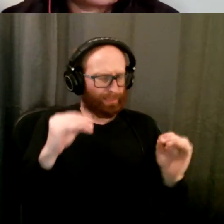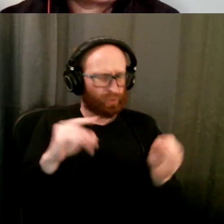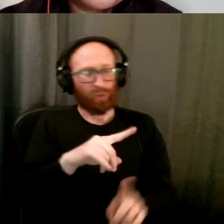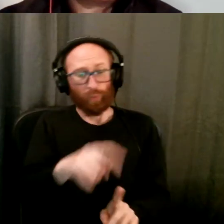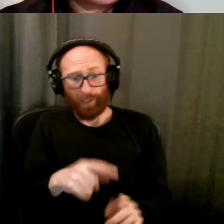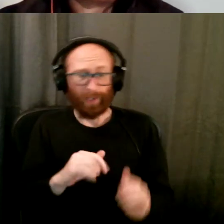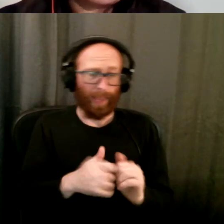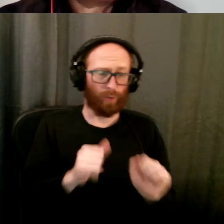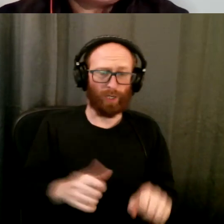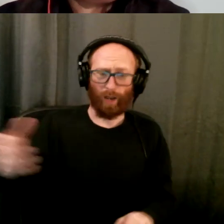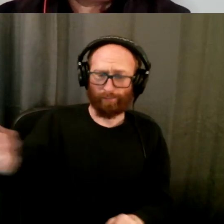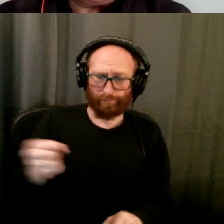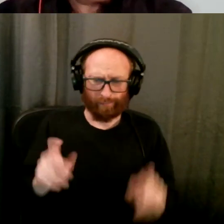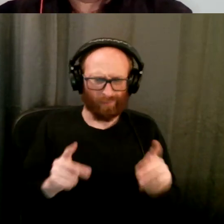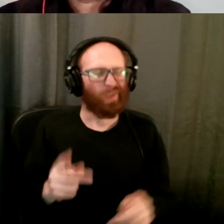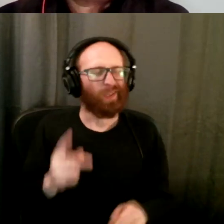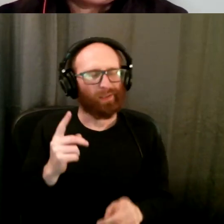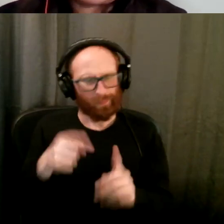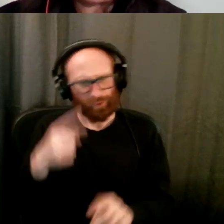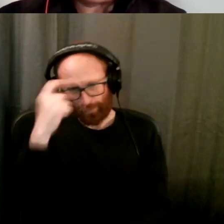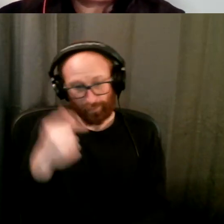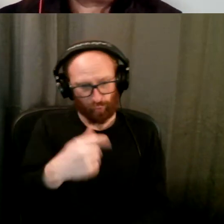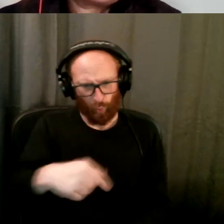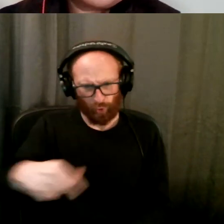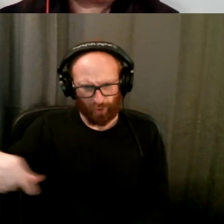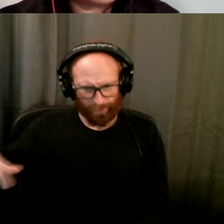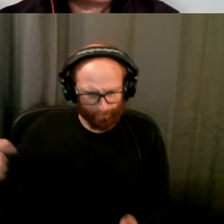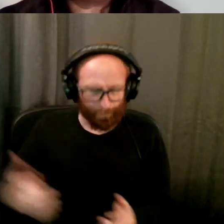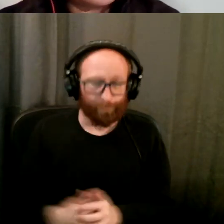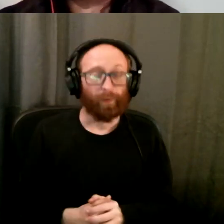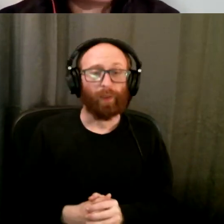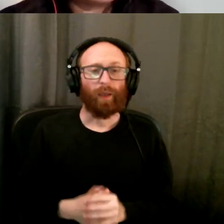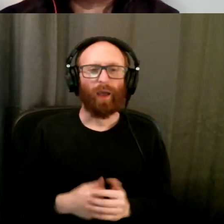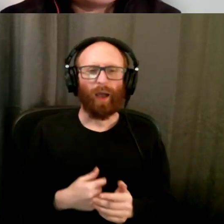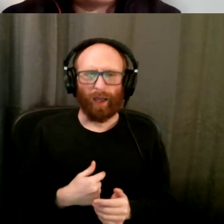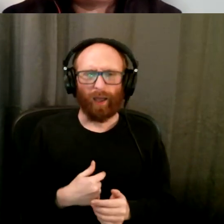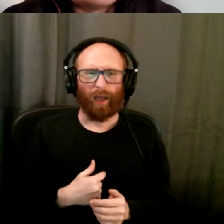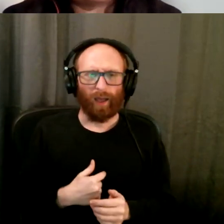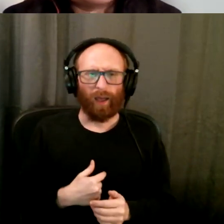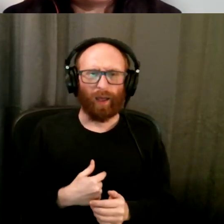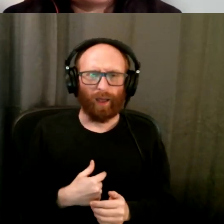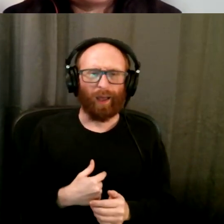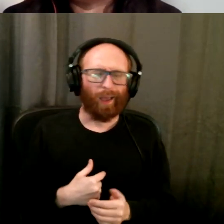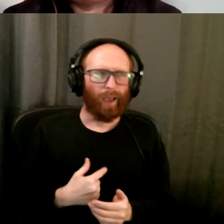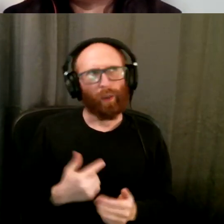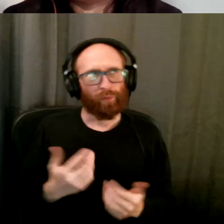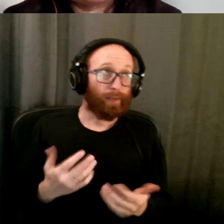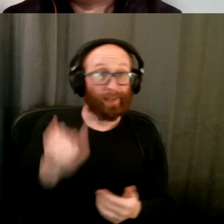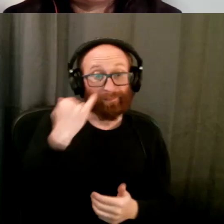it's quarterly. And so I realized that if I'm going to do this particular topic, probably the second week of class or third or